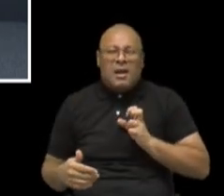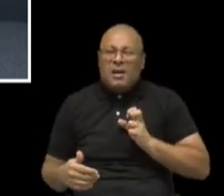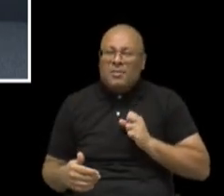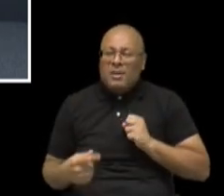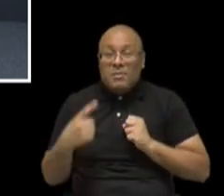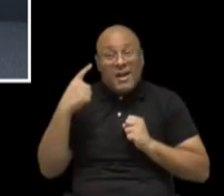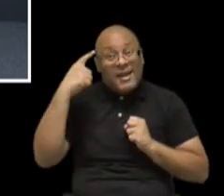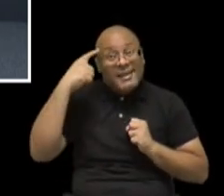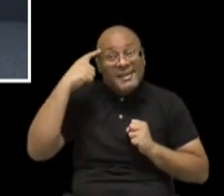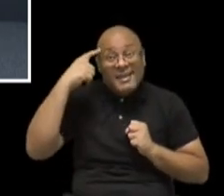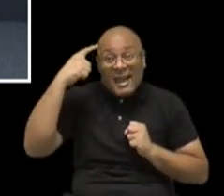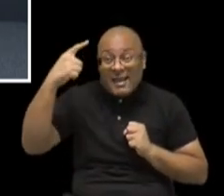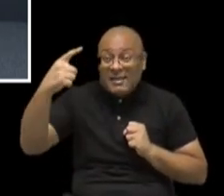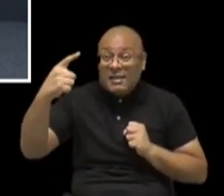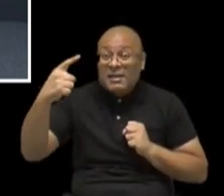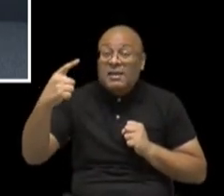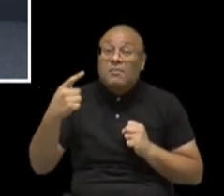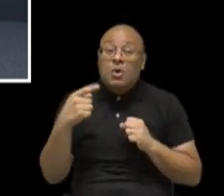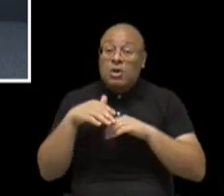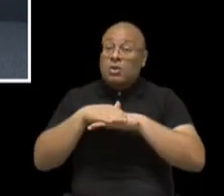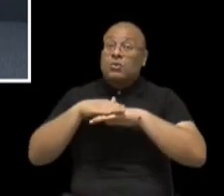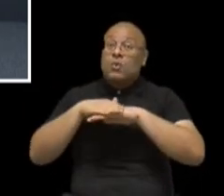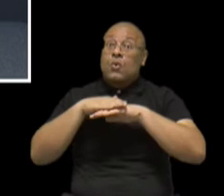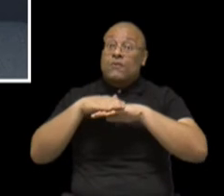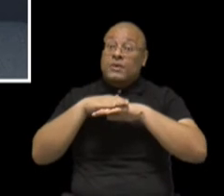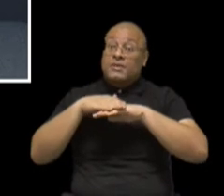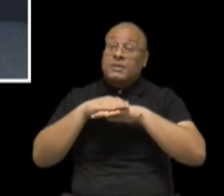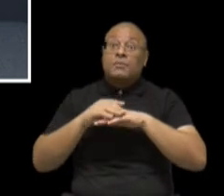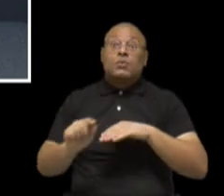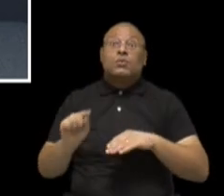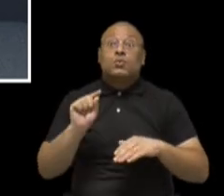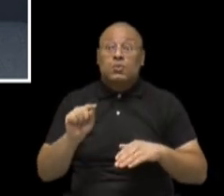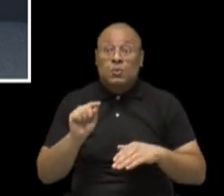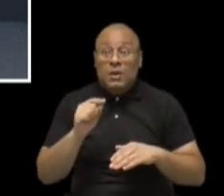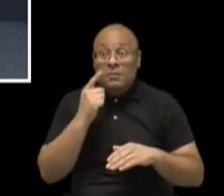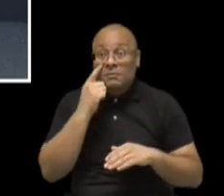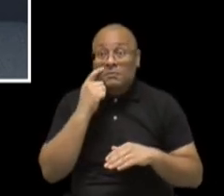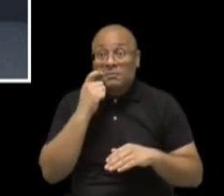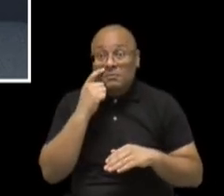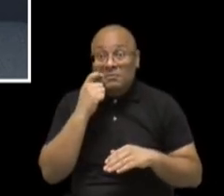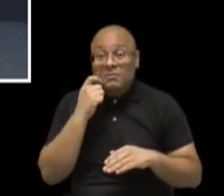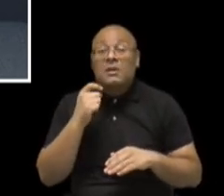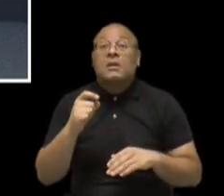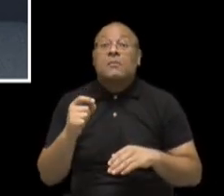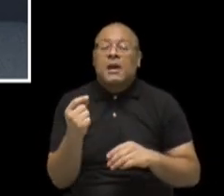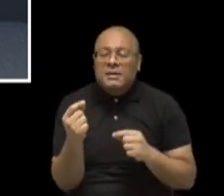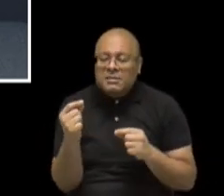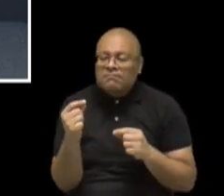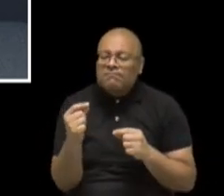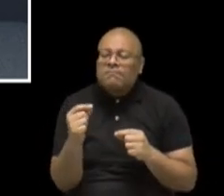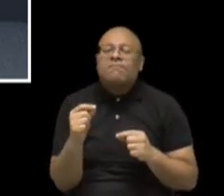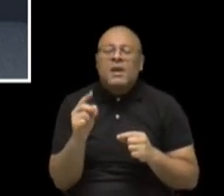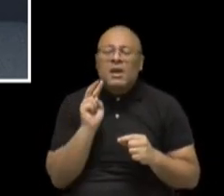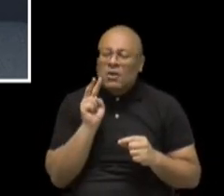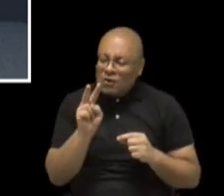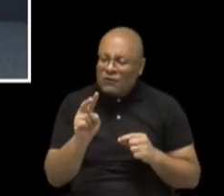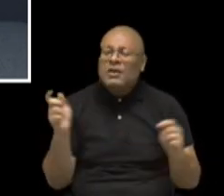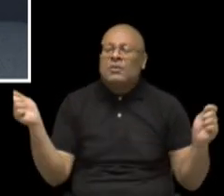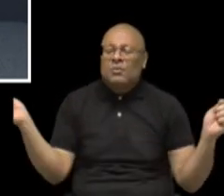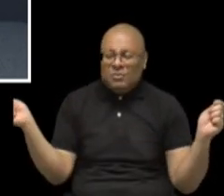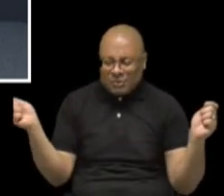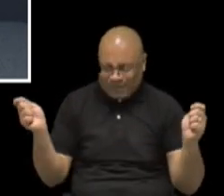exactly embodied what we were talking about before, which is the remixing part in our motto.